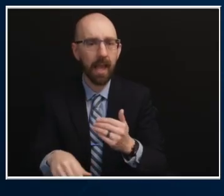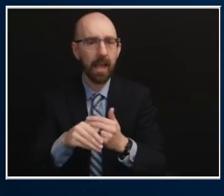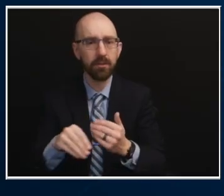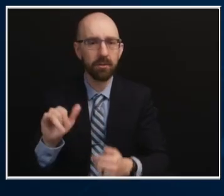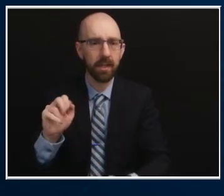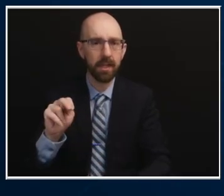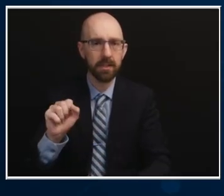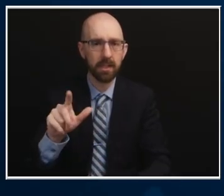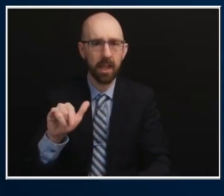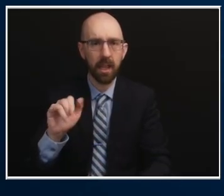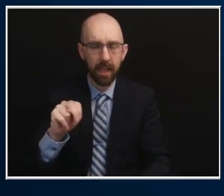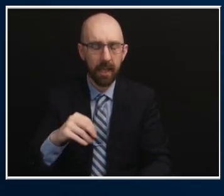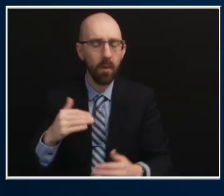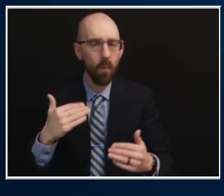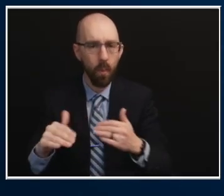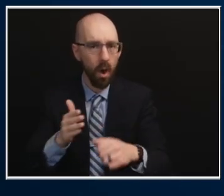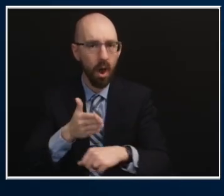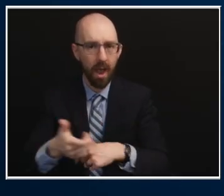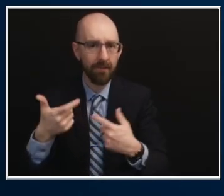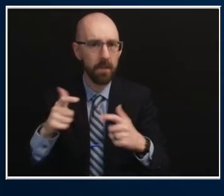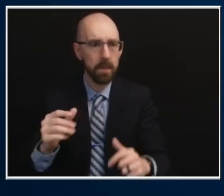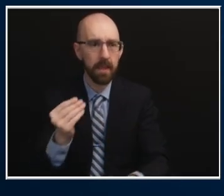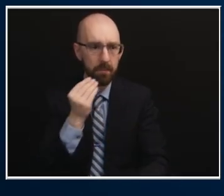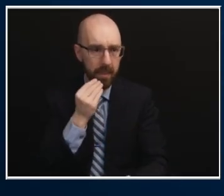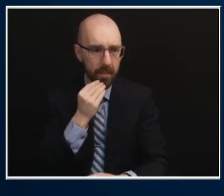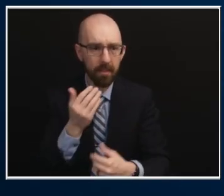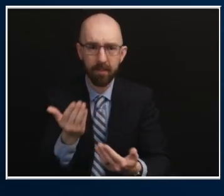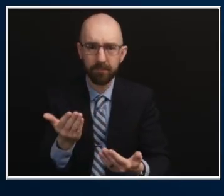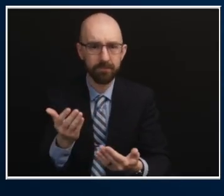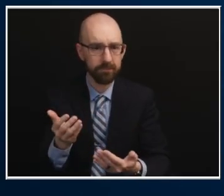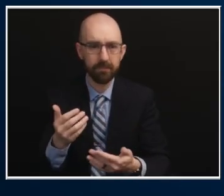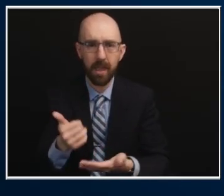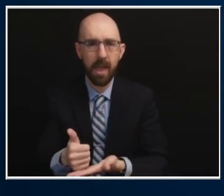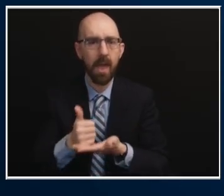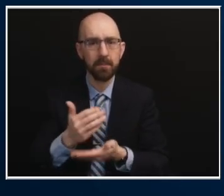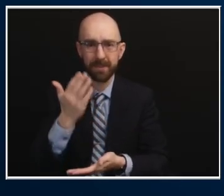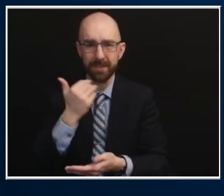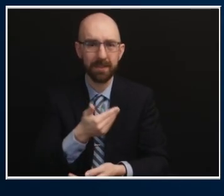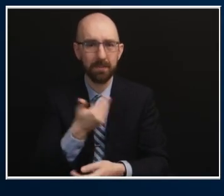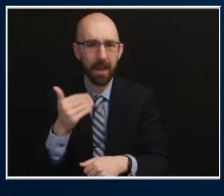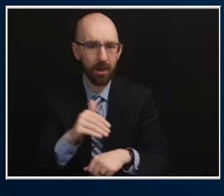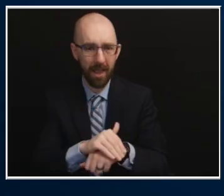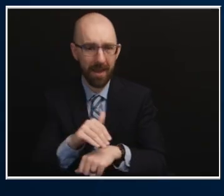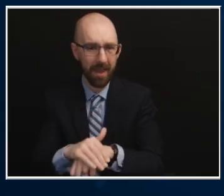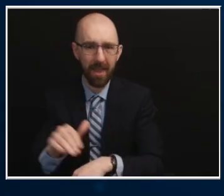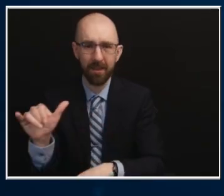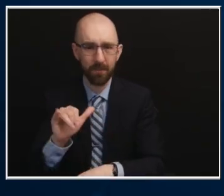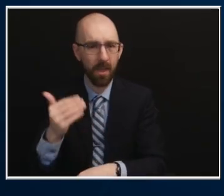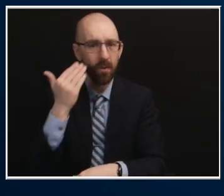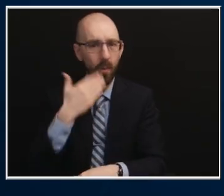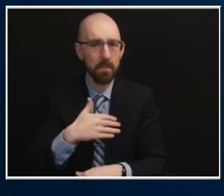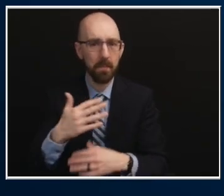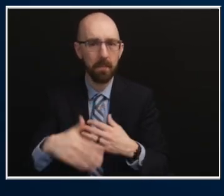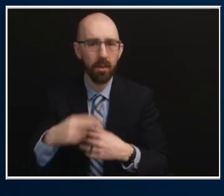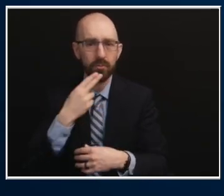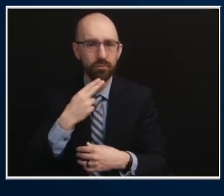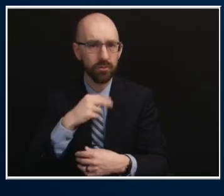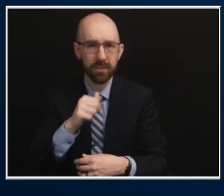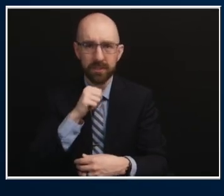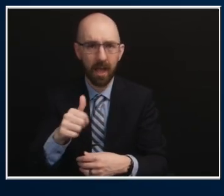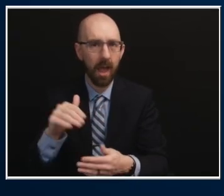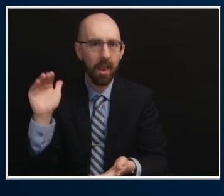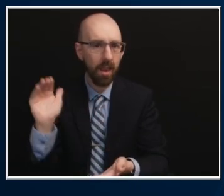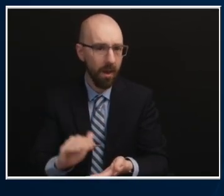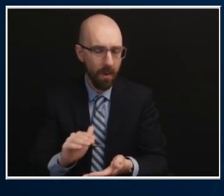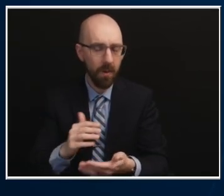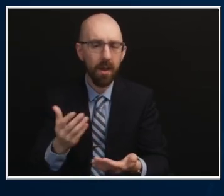for a walk after a large meal. It helps me sleep better at night as well, knowing that my blood sugar is not going to go low or